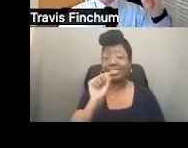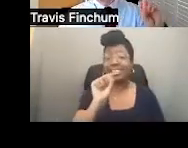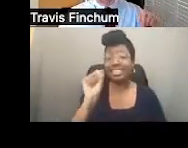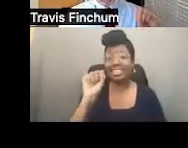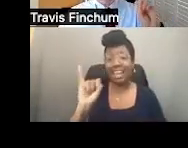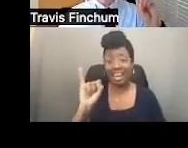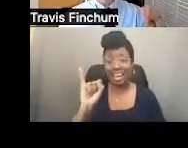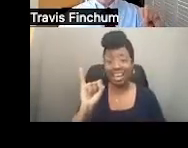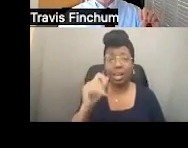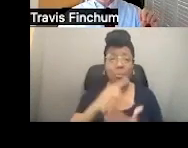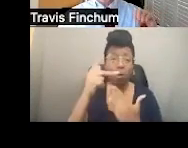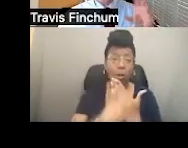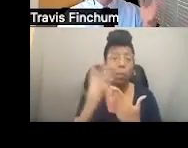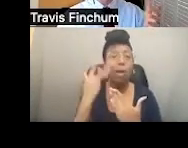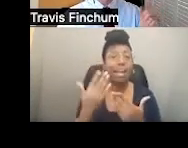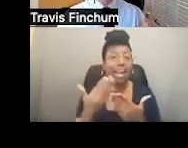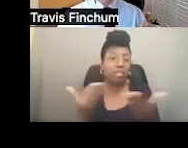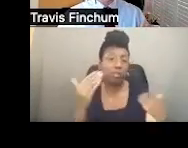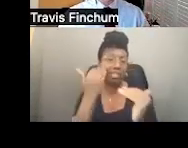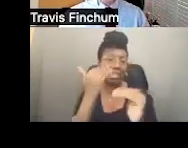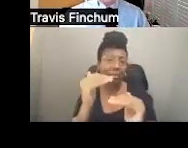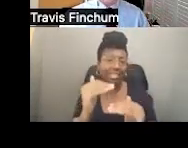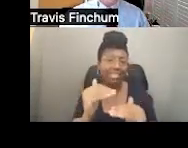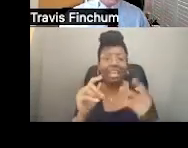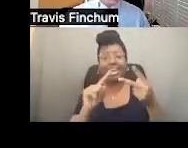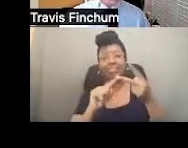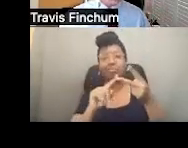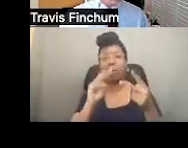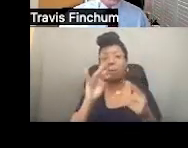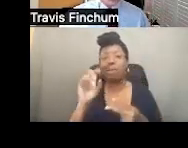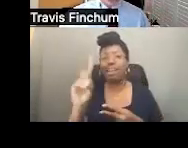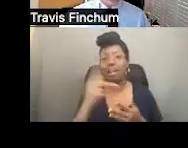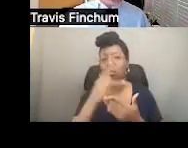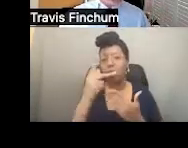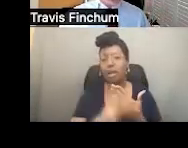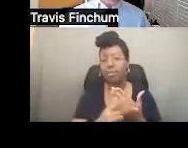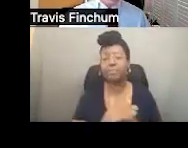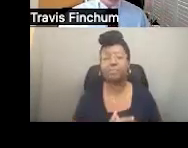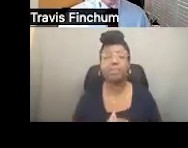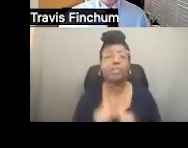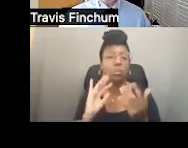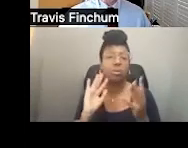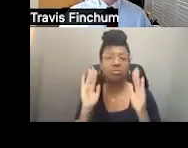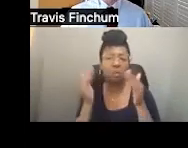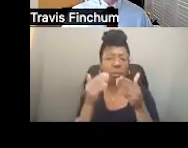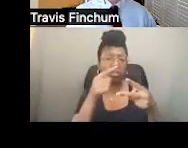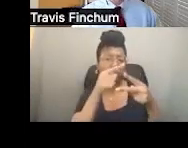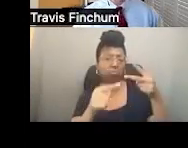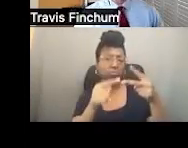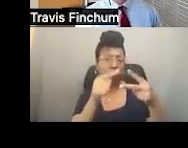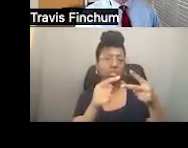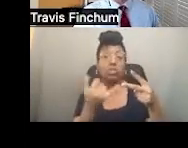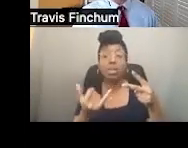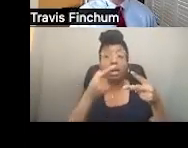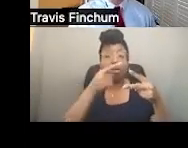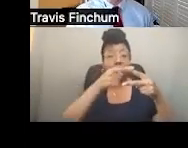program because it has resource limits and the Medicaid programs as well. So we're going to focus on those. So for SSI